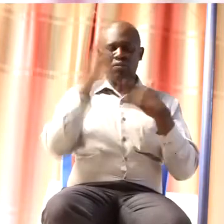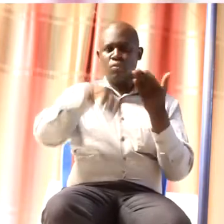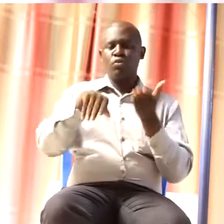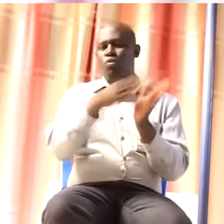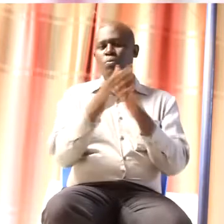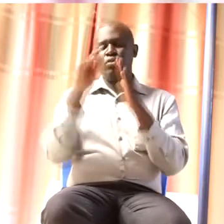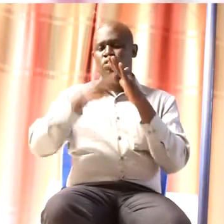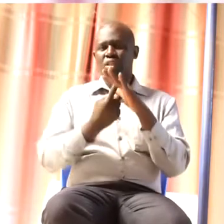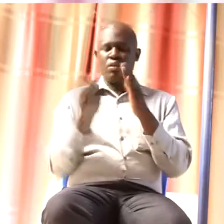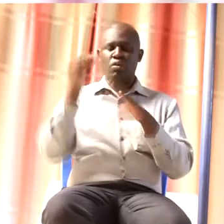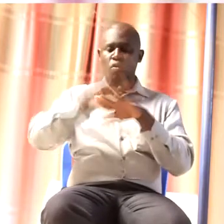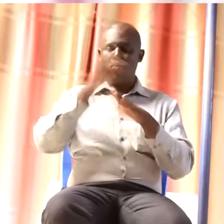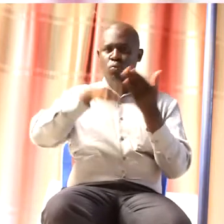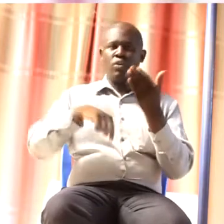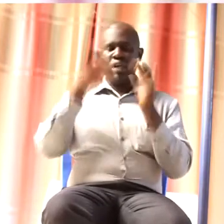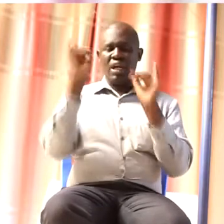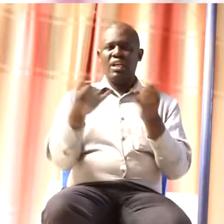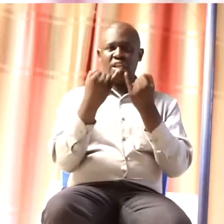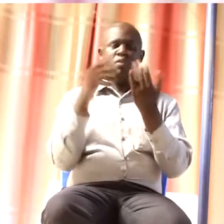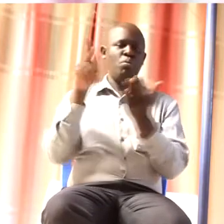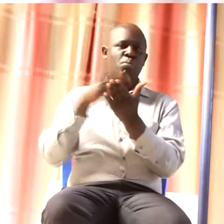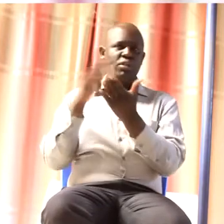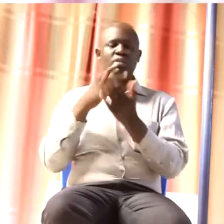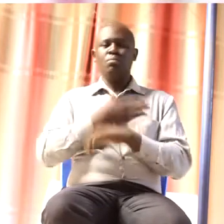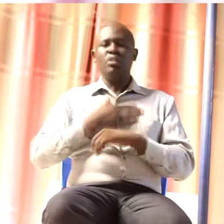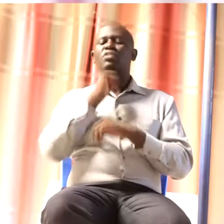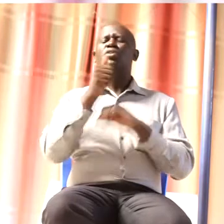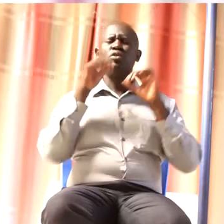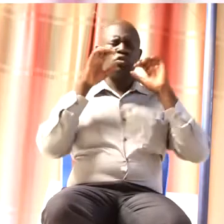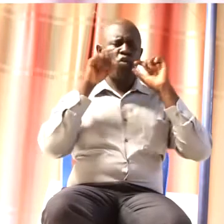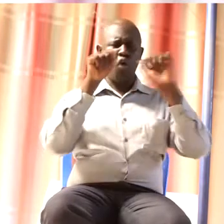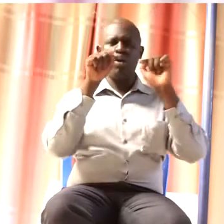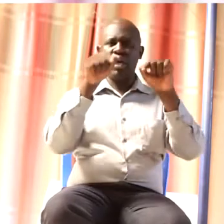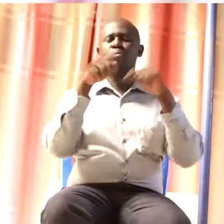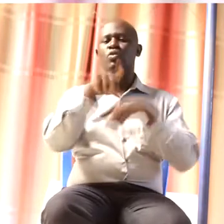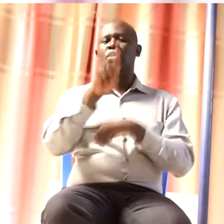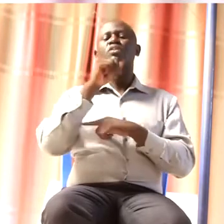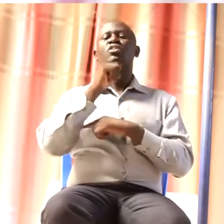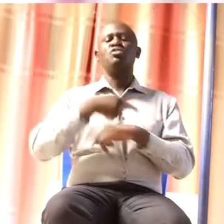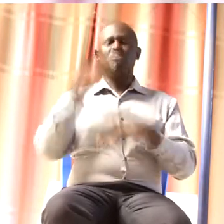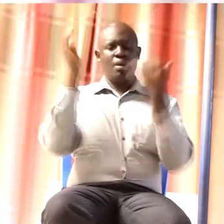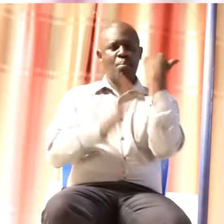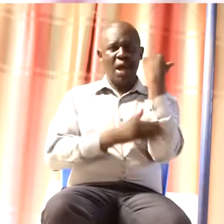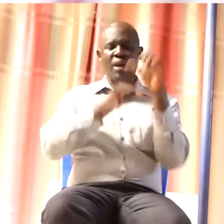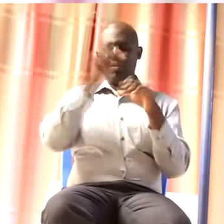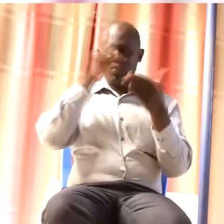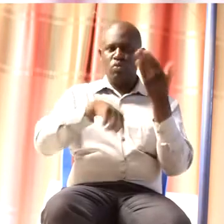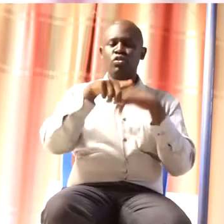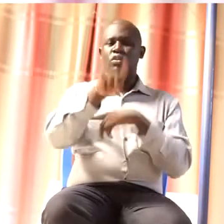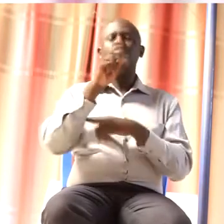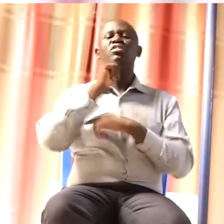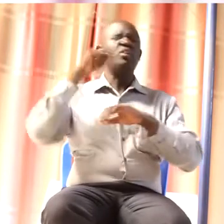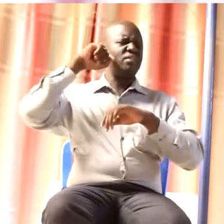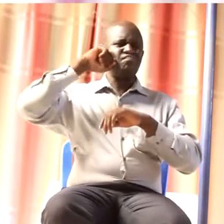on a new page. Amen? So don't condemn yourself. Don't feel bad about yourself. Don't pinch yourself